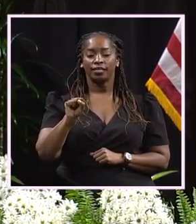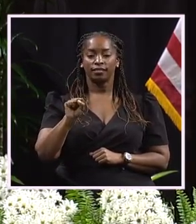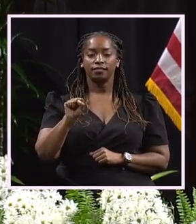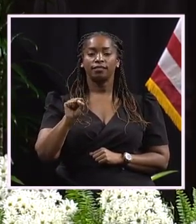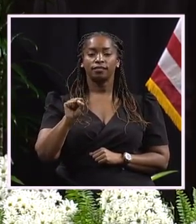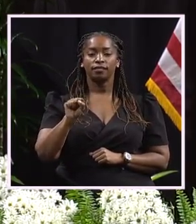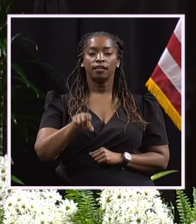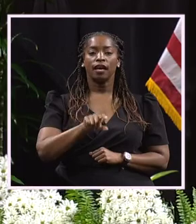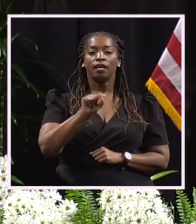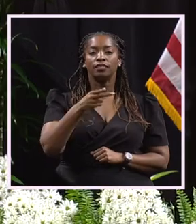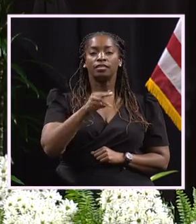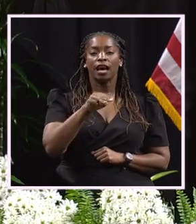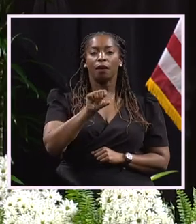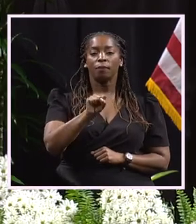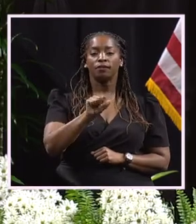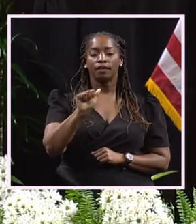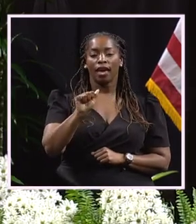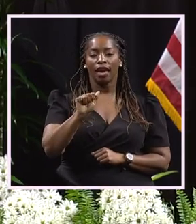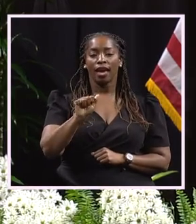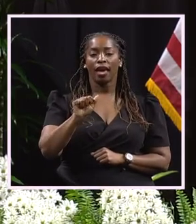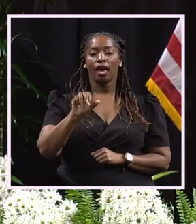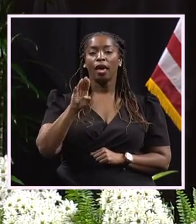Thomas A. Budozzi,